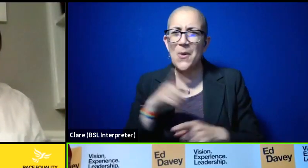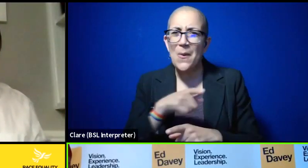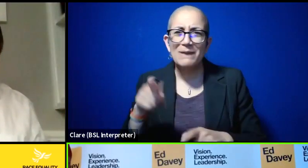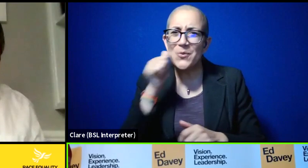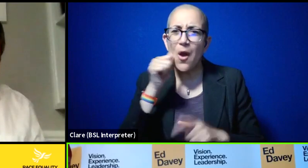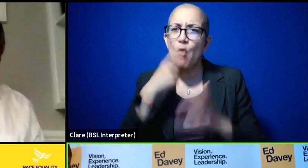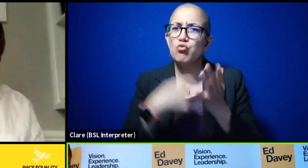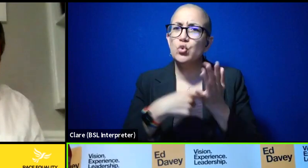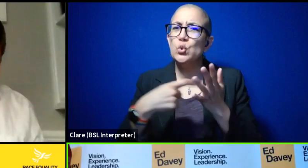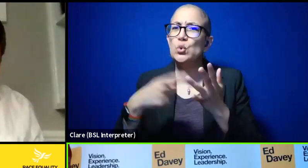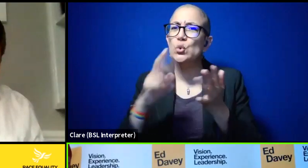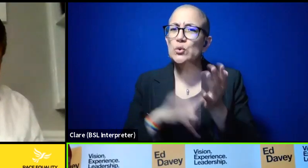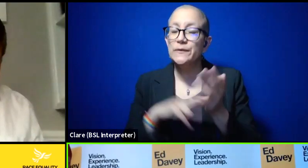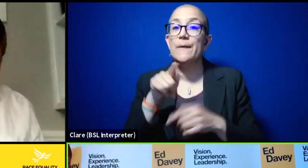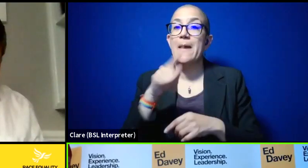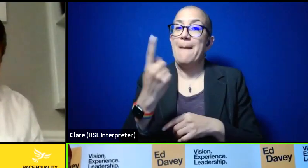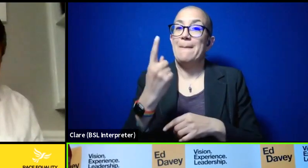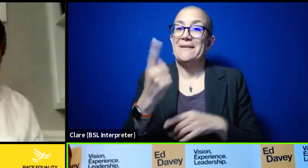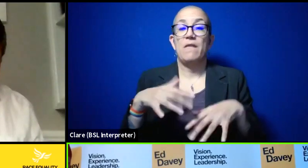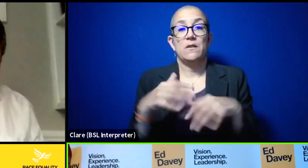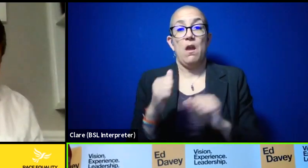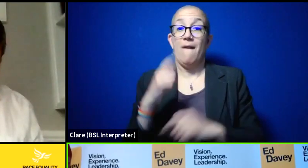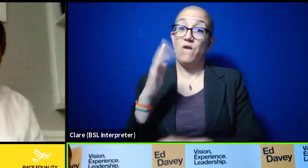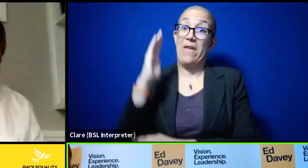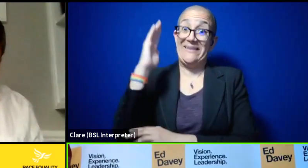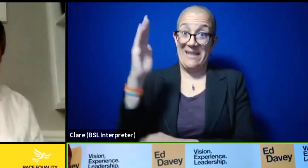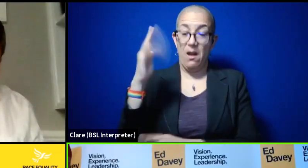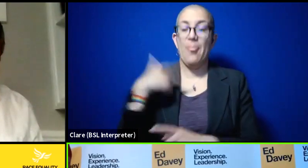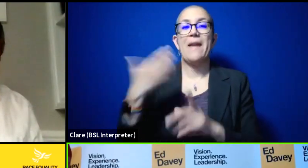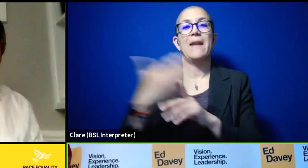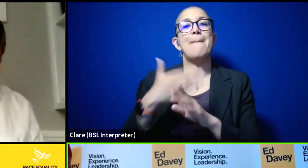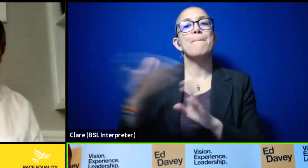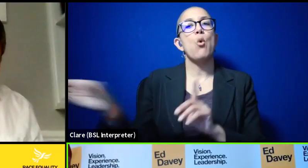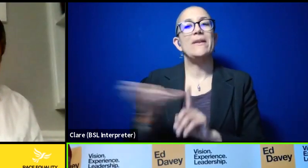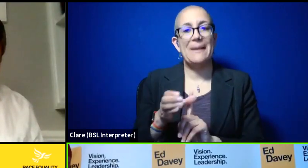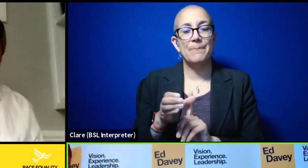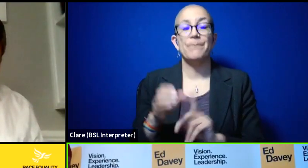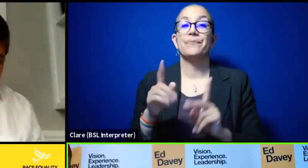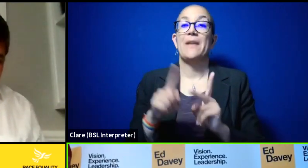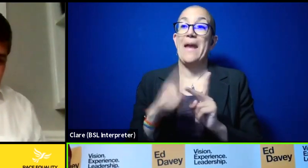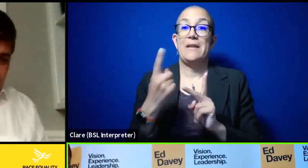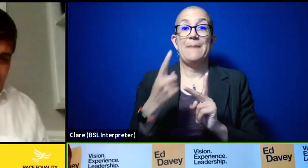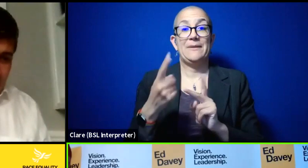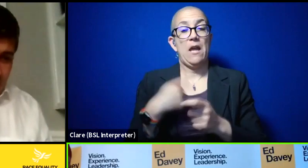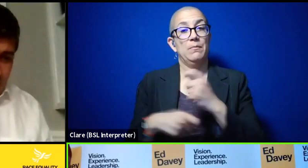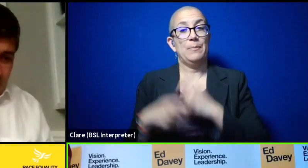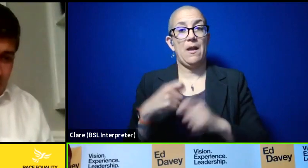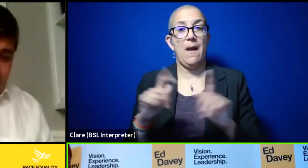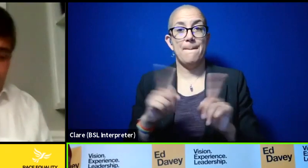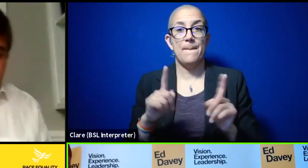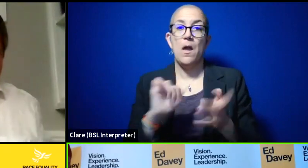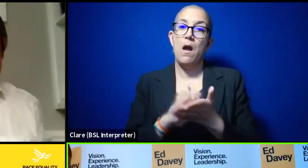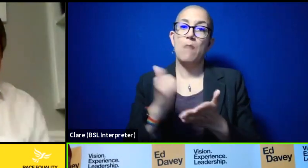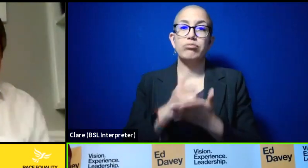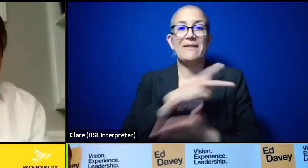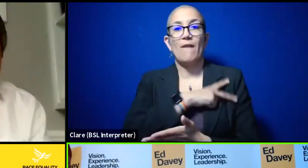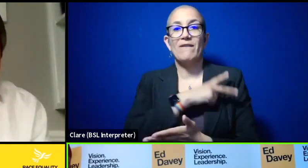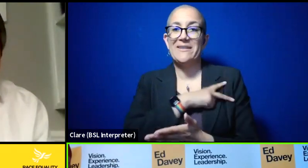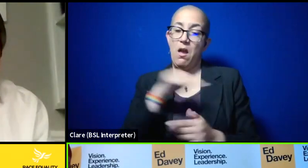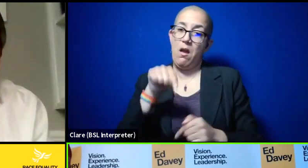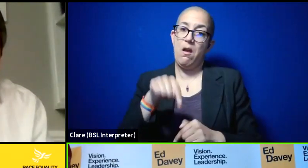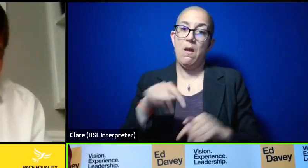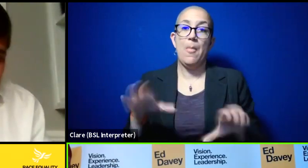Ruan, but he started as a volunteer, then I employed him. Then he went to become a press officer in the party.